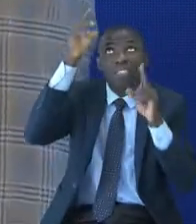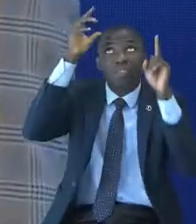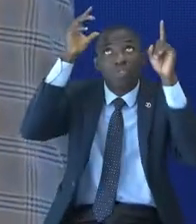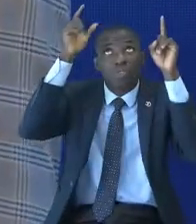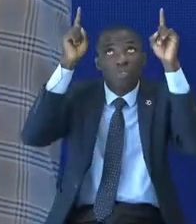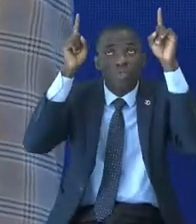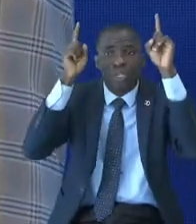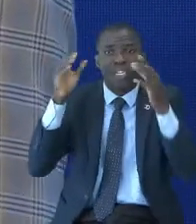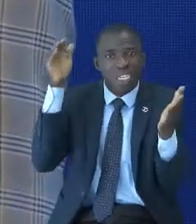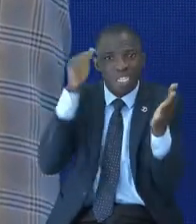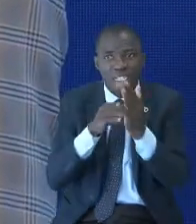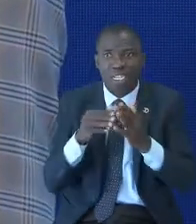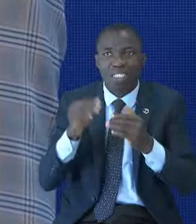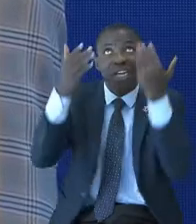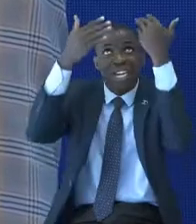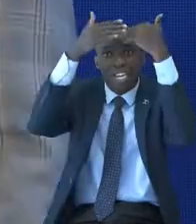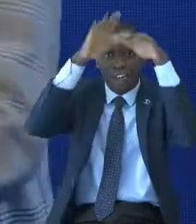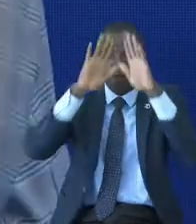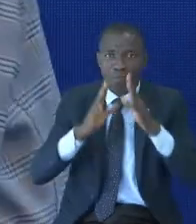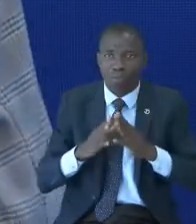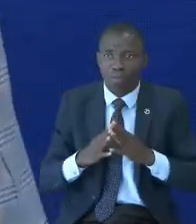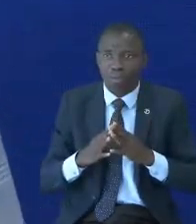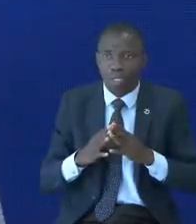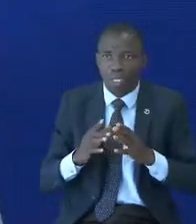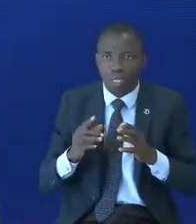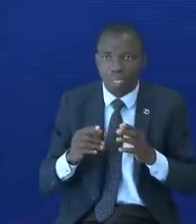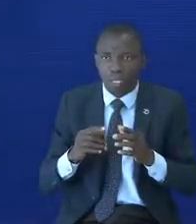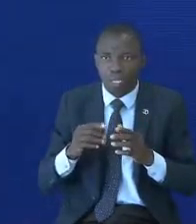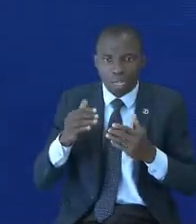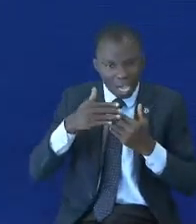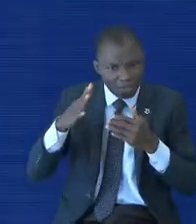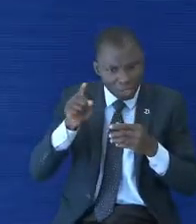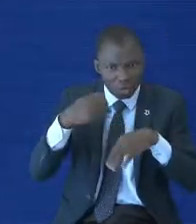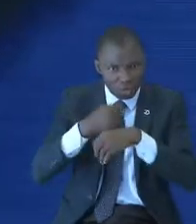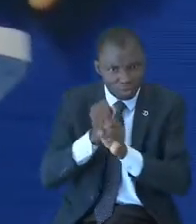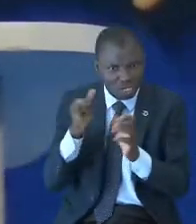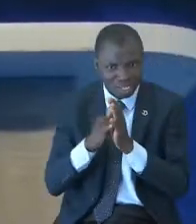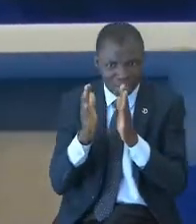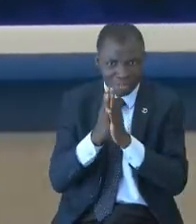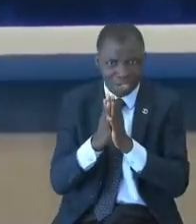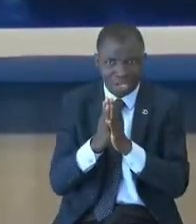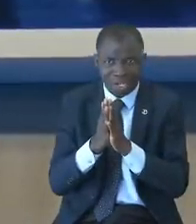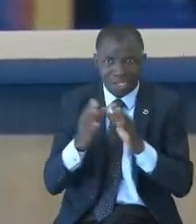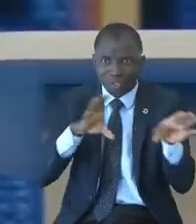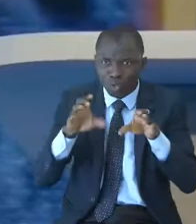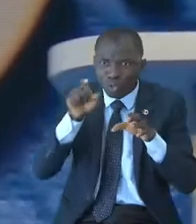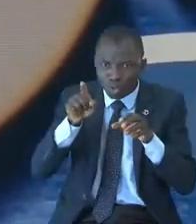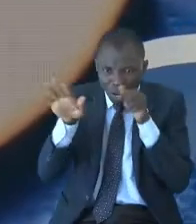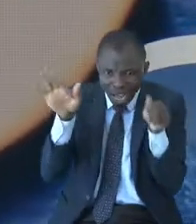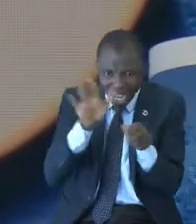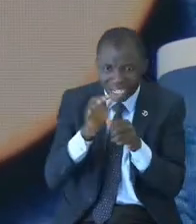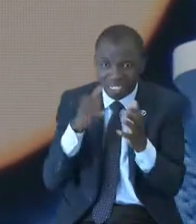and against heaven. Then after you made the prayer, did you hide it